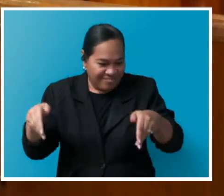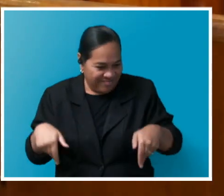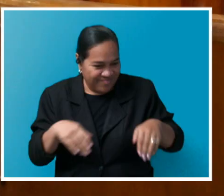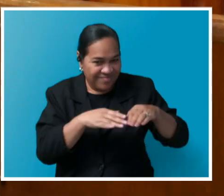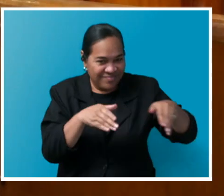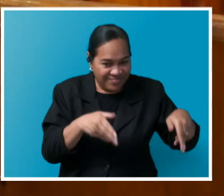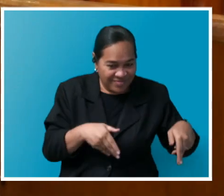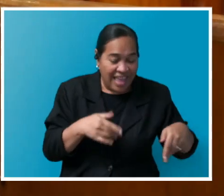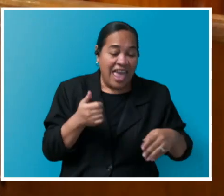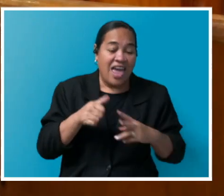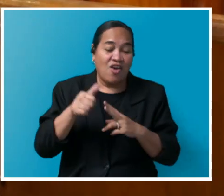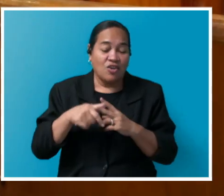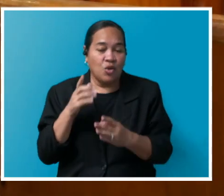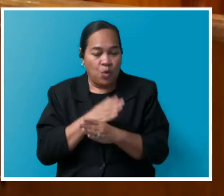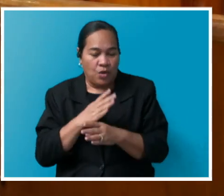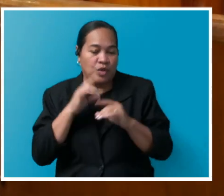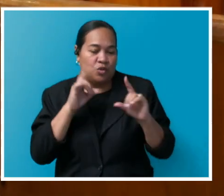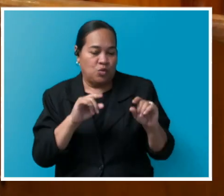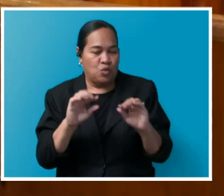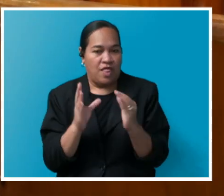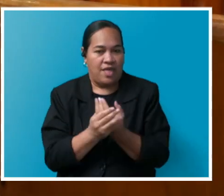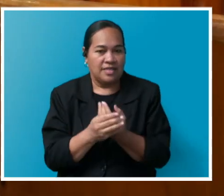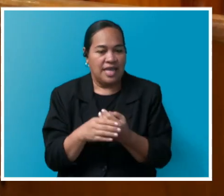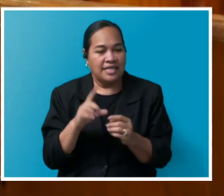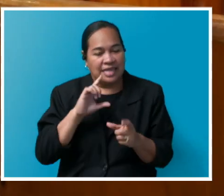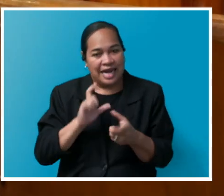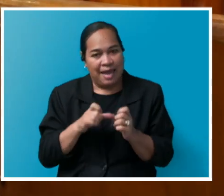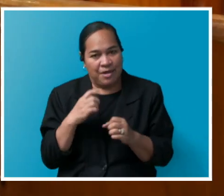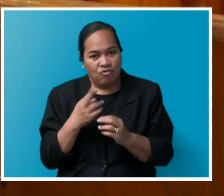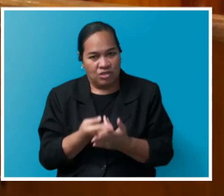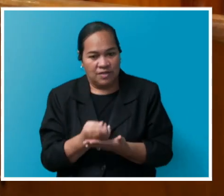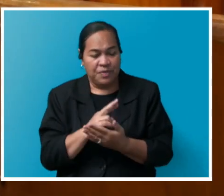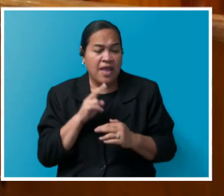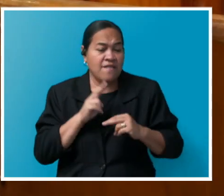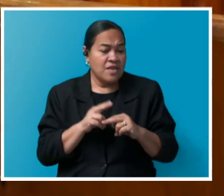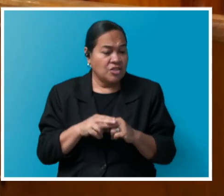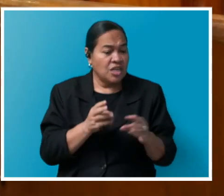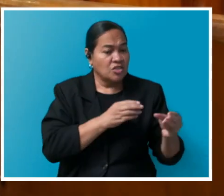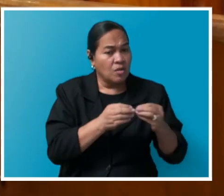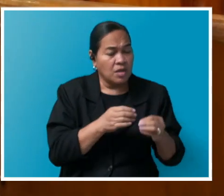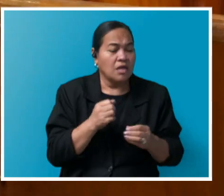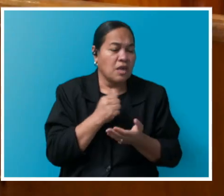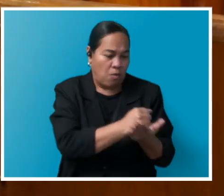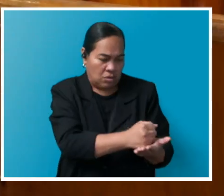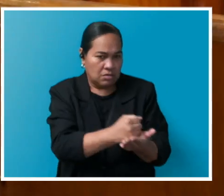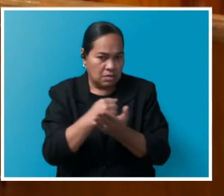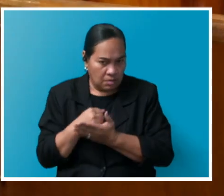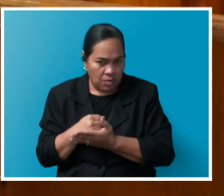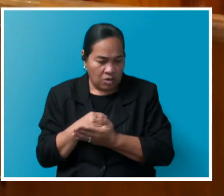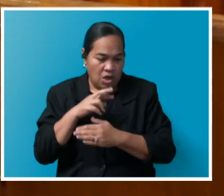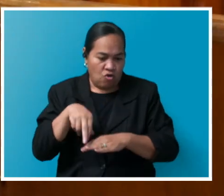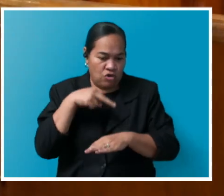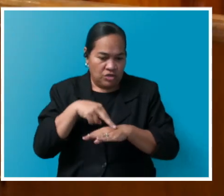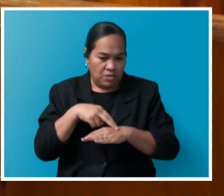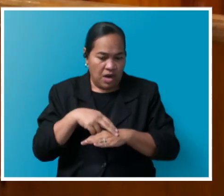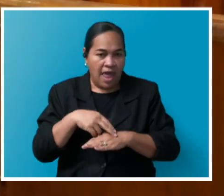collaborative work on climate resilience. Fiji and Solomon Islands have supported each other's climate positions at regional and